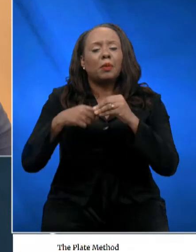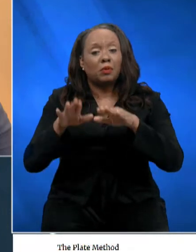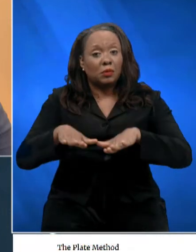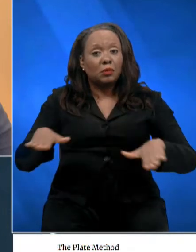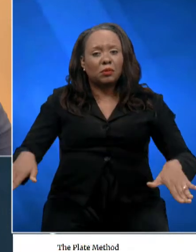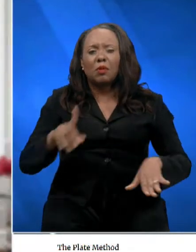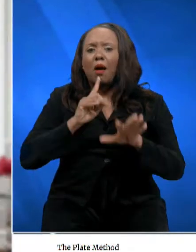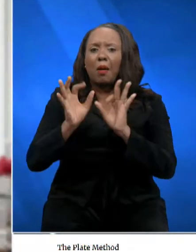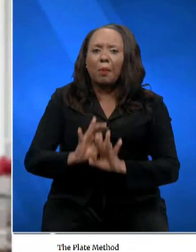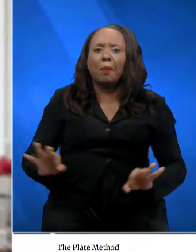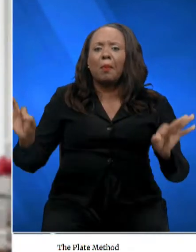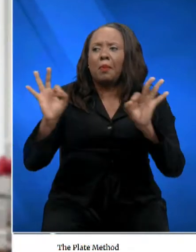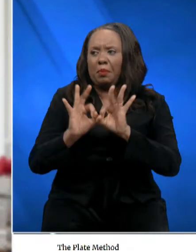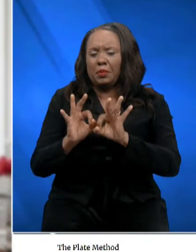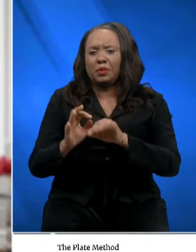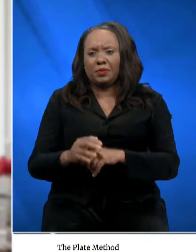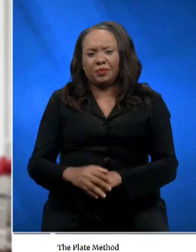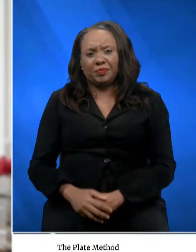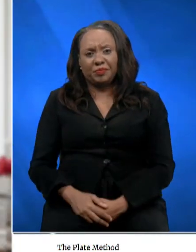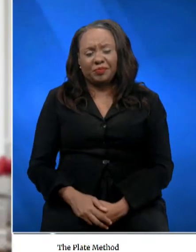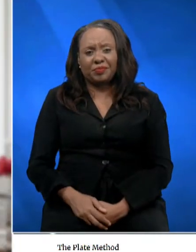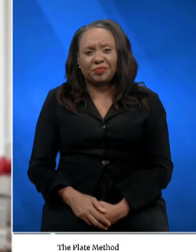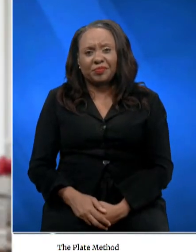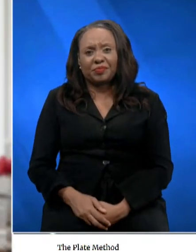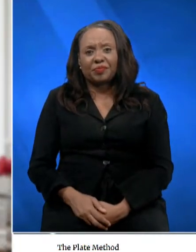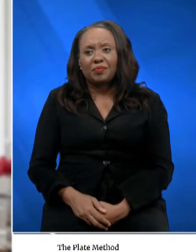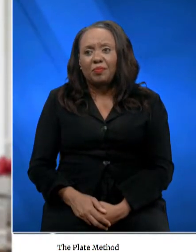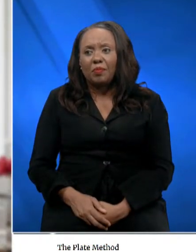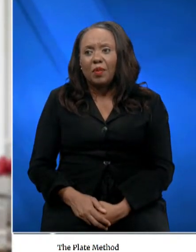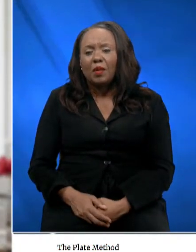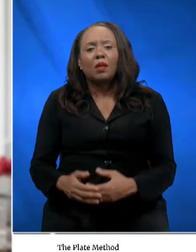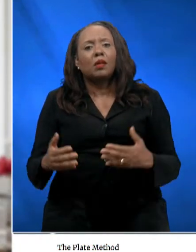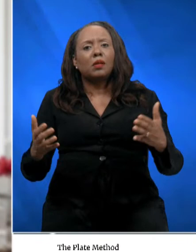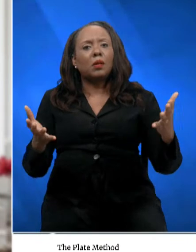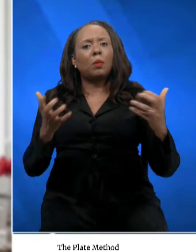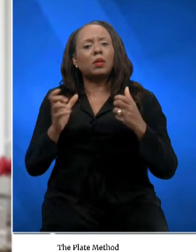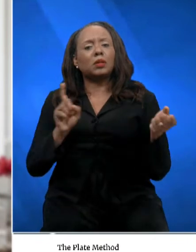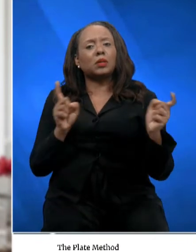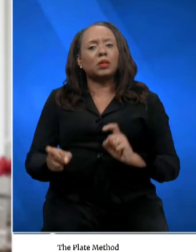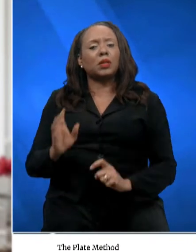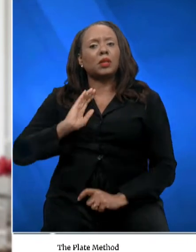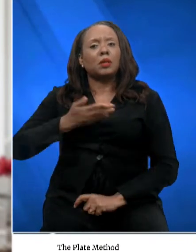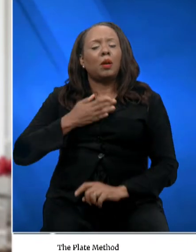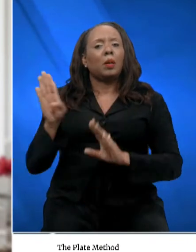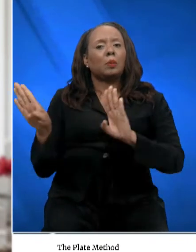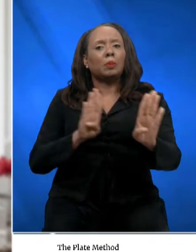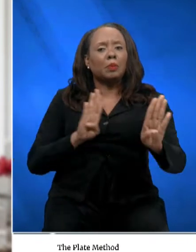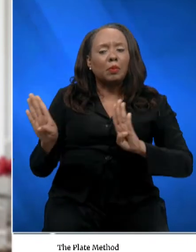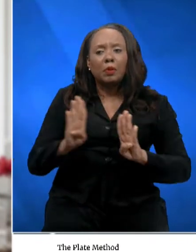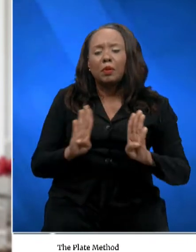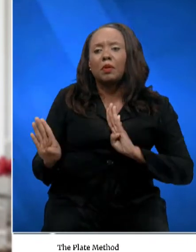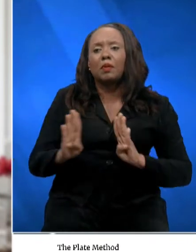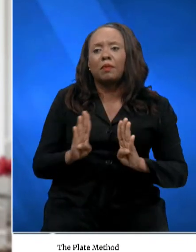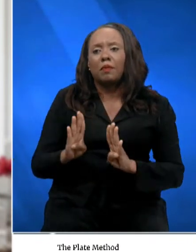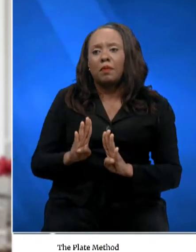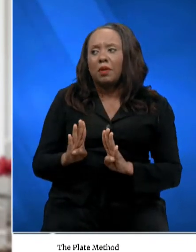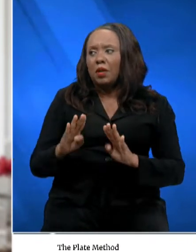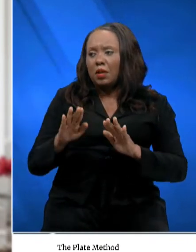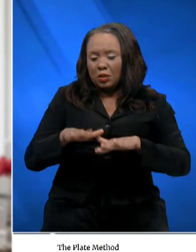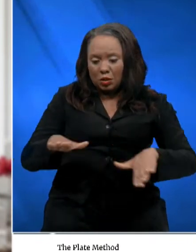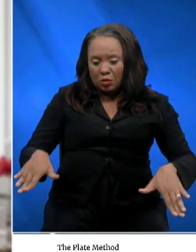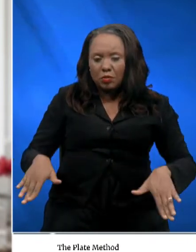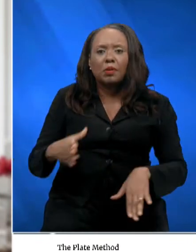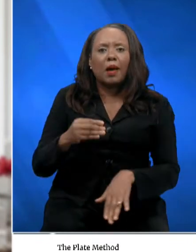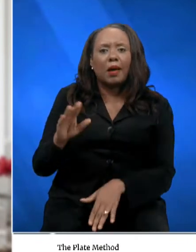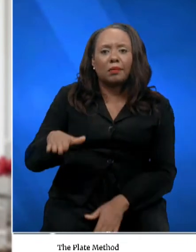it. In terms of trying to change the way we behave regarding that. Let's find out also